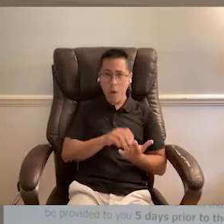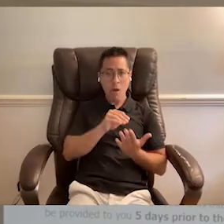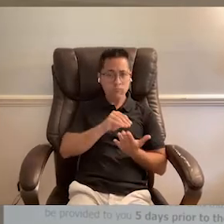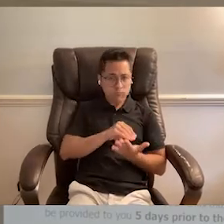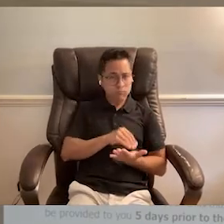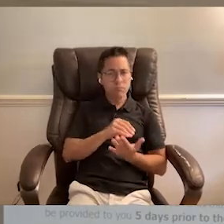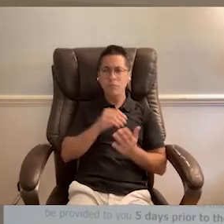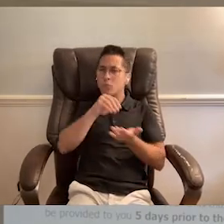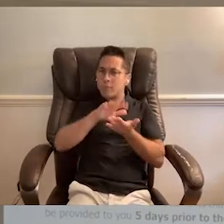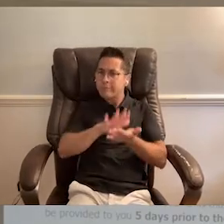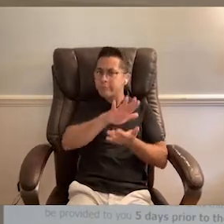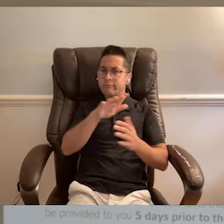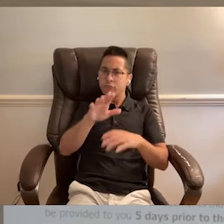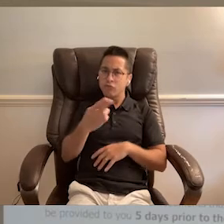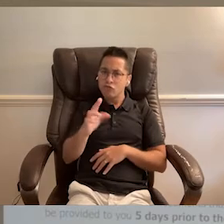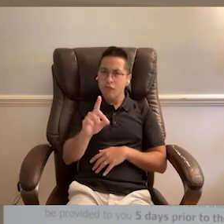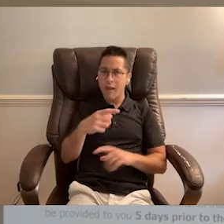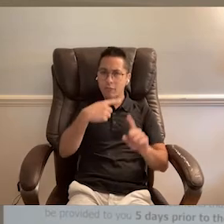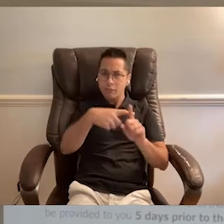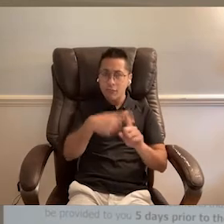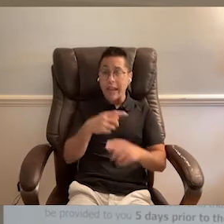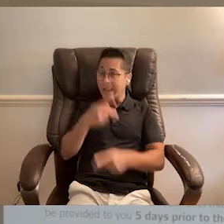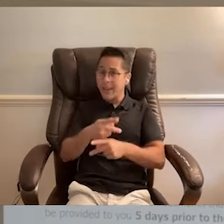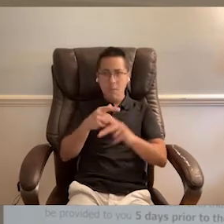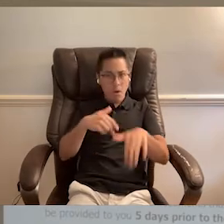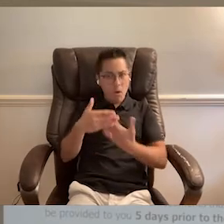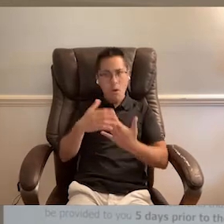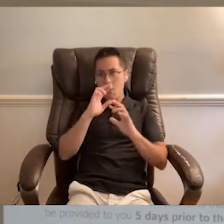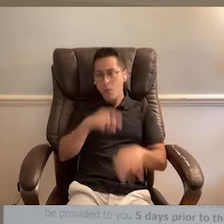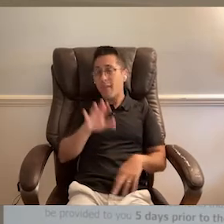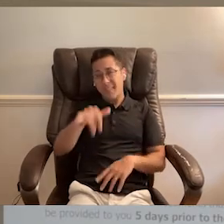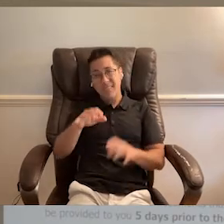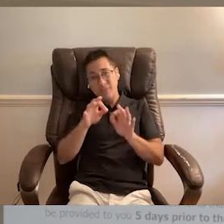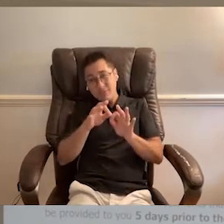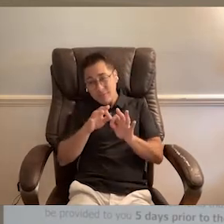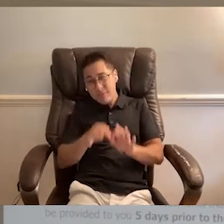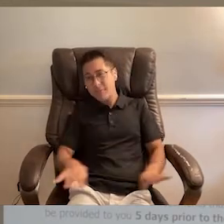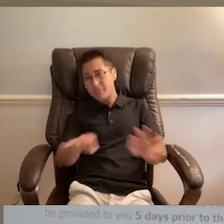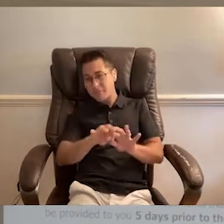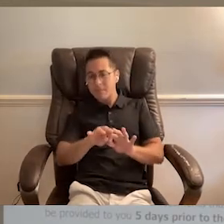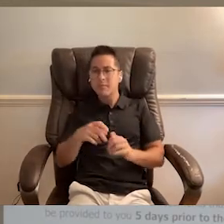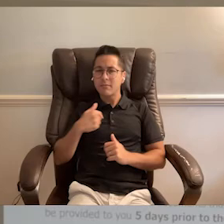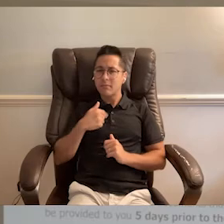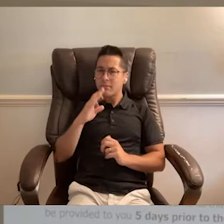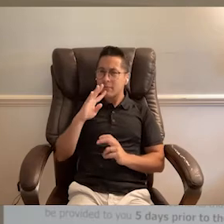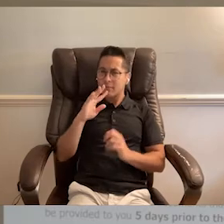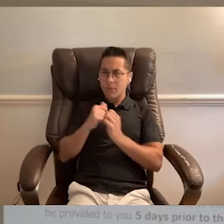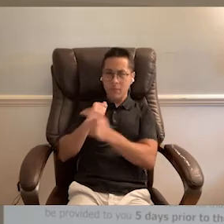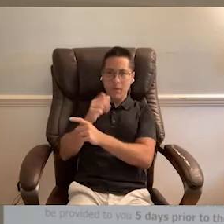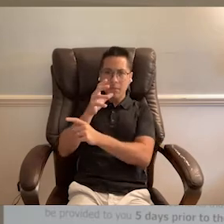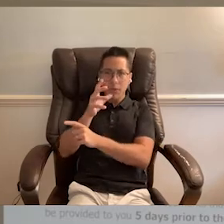keep all reports. This is really important. And I was speaking to this mom over here earlier